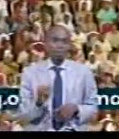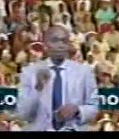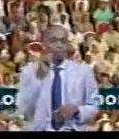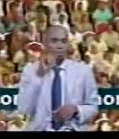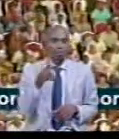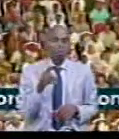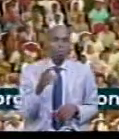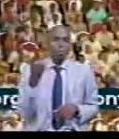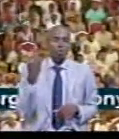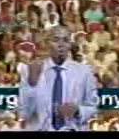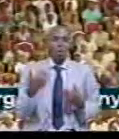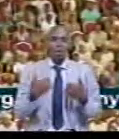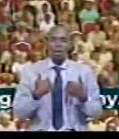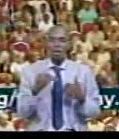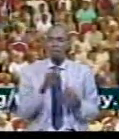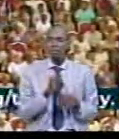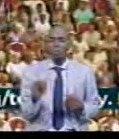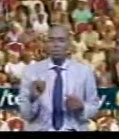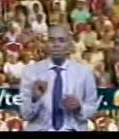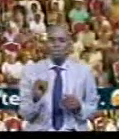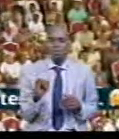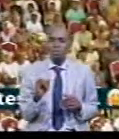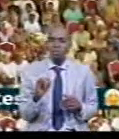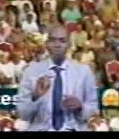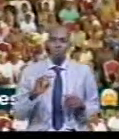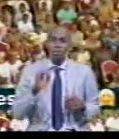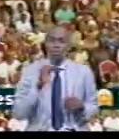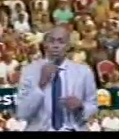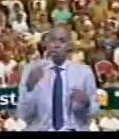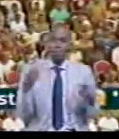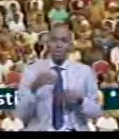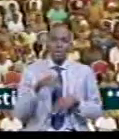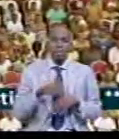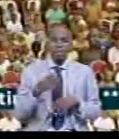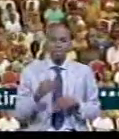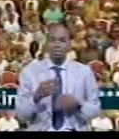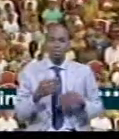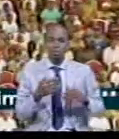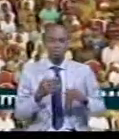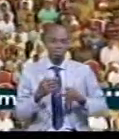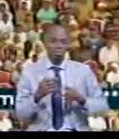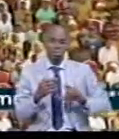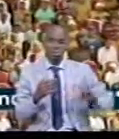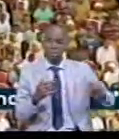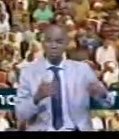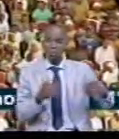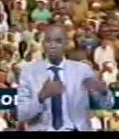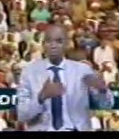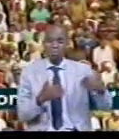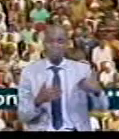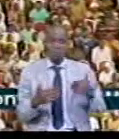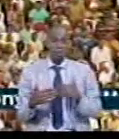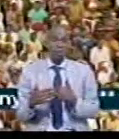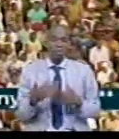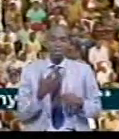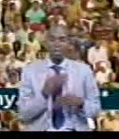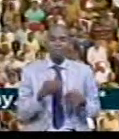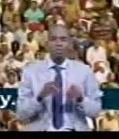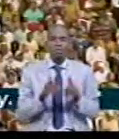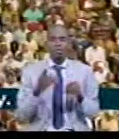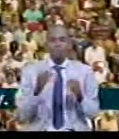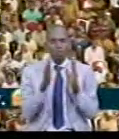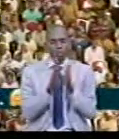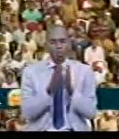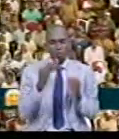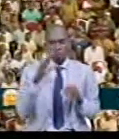having a sudden pain on her side ribs, and the pain moved to her neck. During the final prayer of the pastor, she